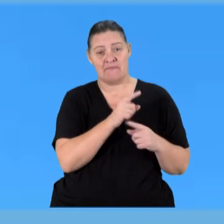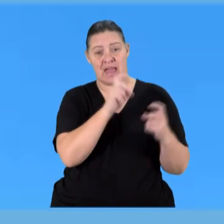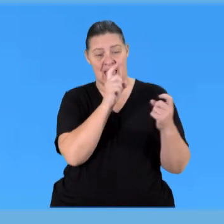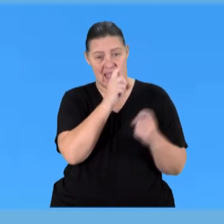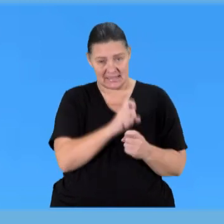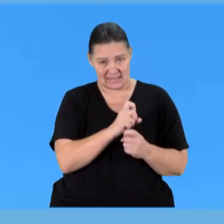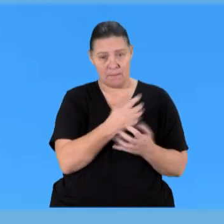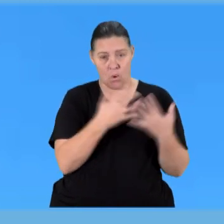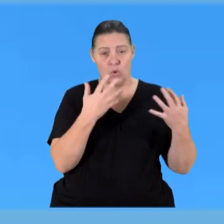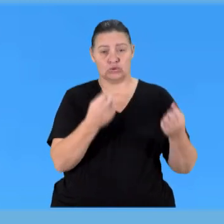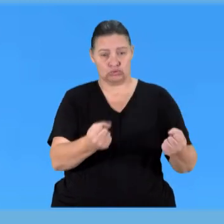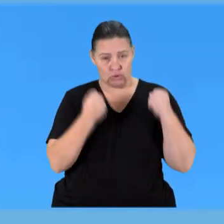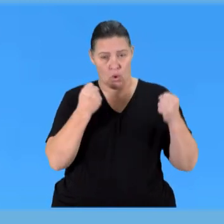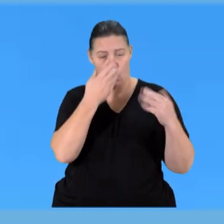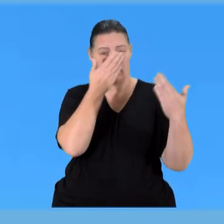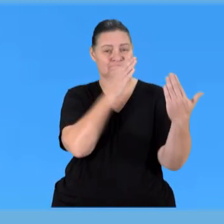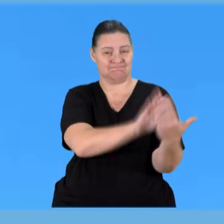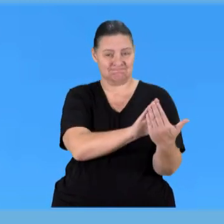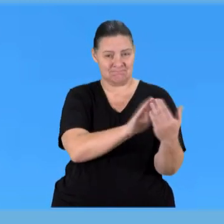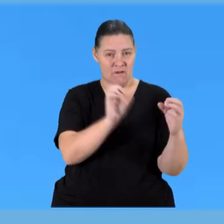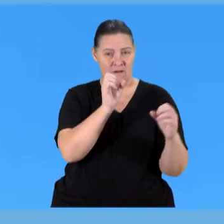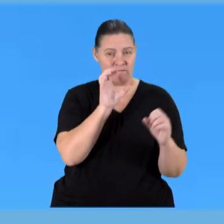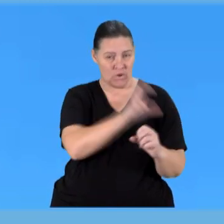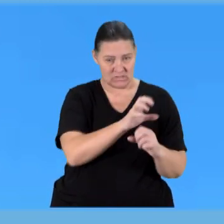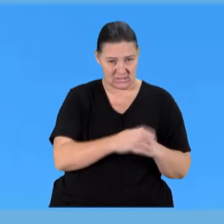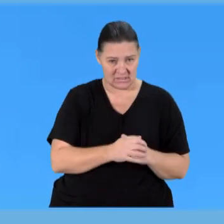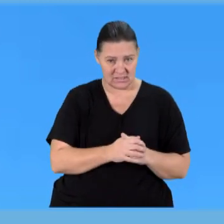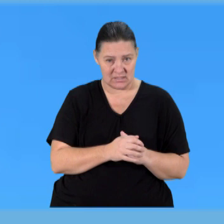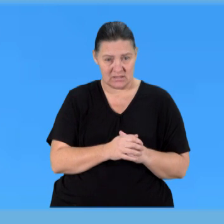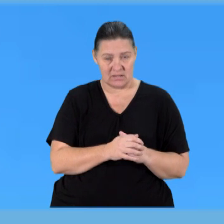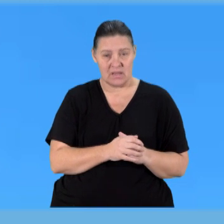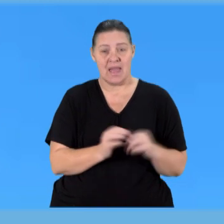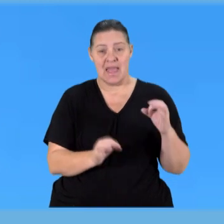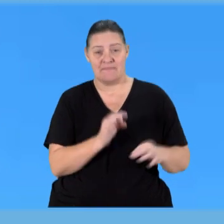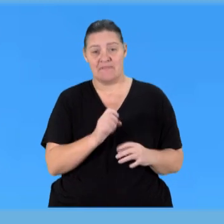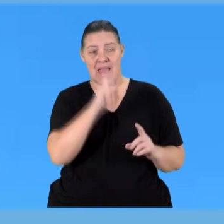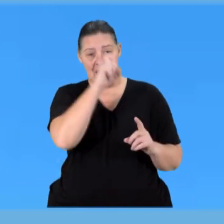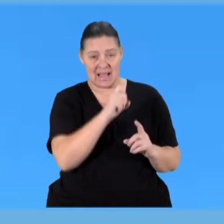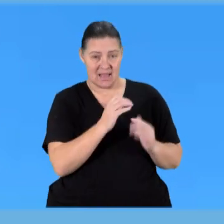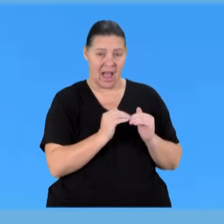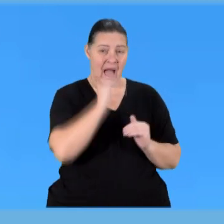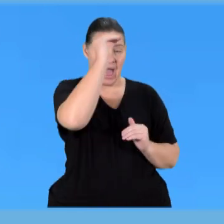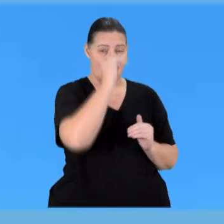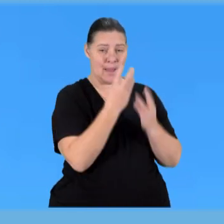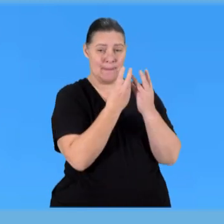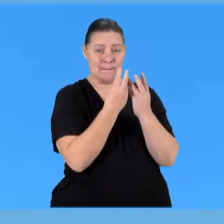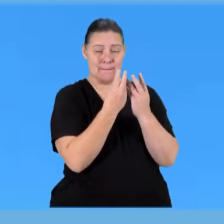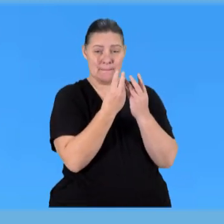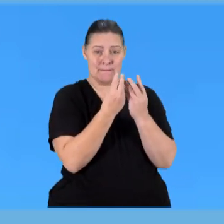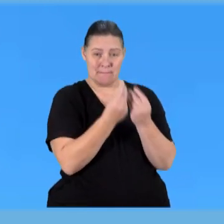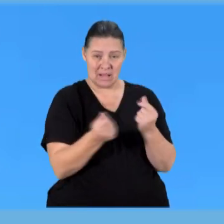the particles of X have strong forces of attraction between them. So for if X has a higher melting